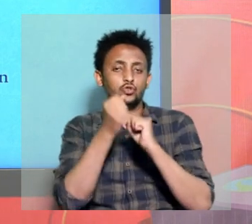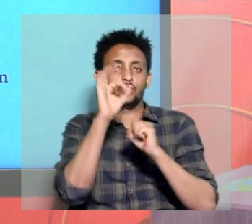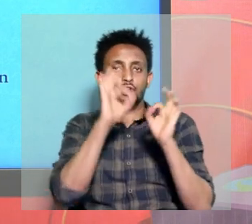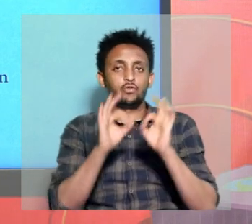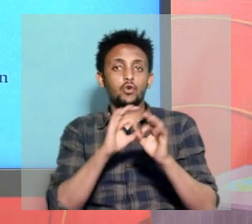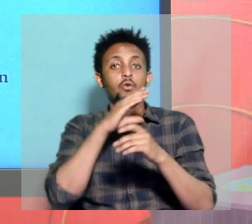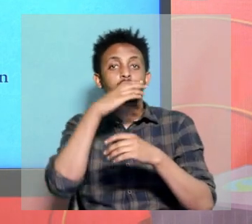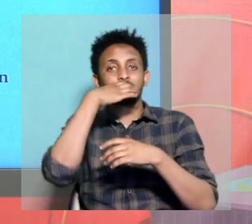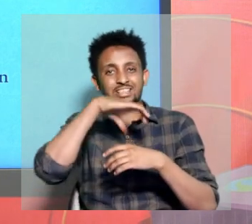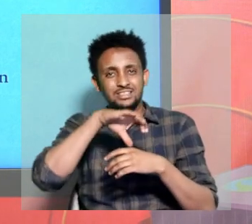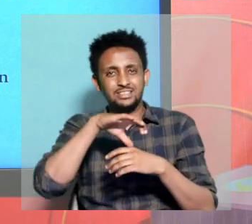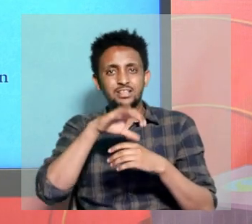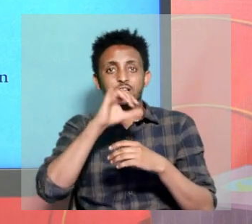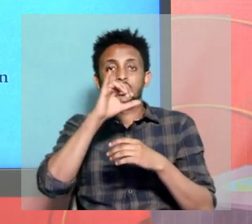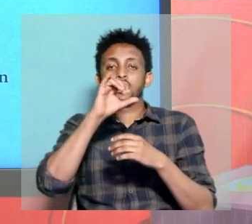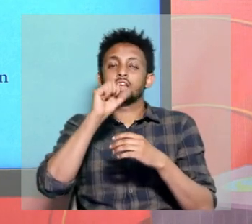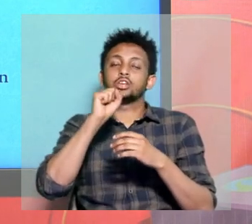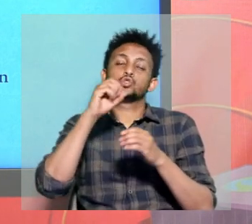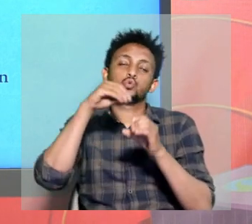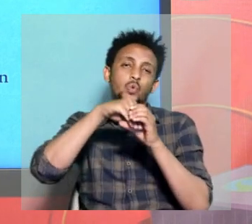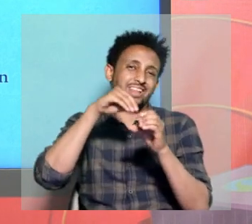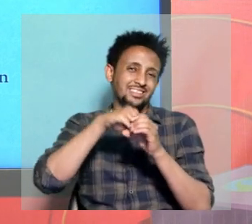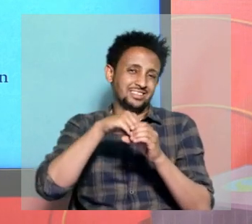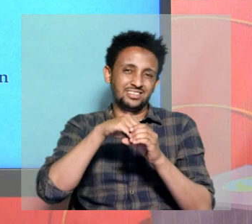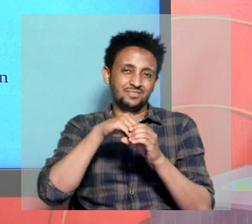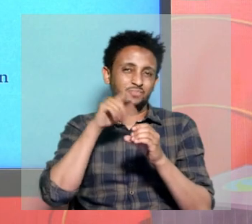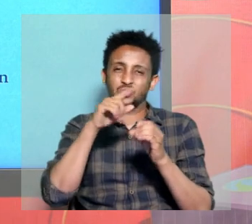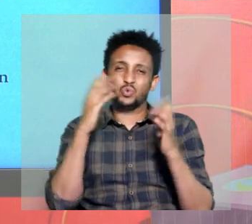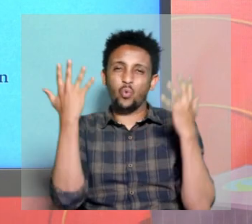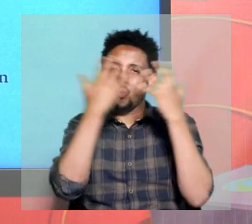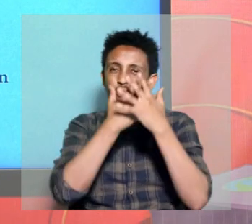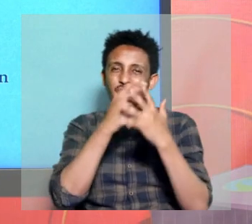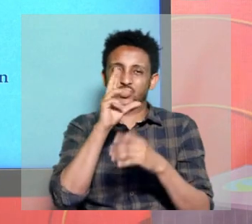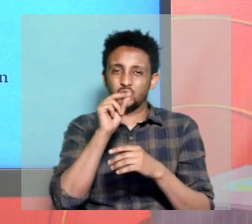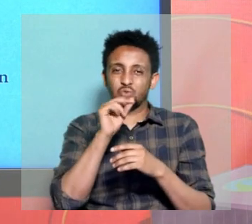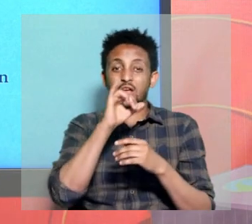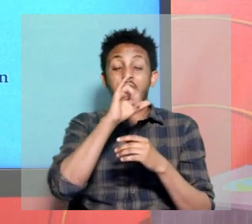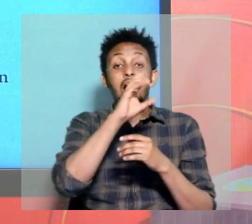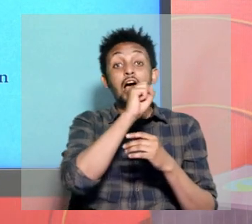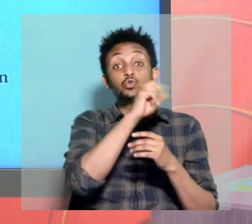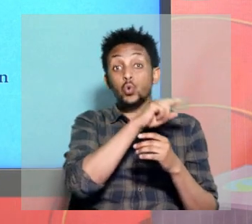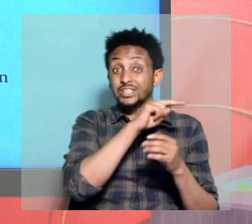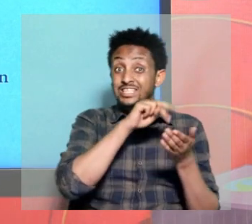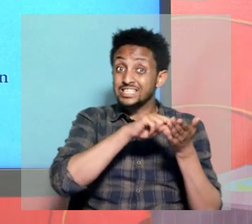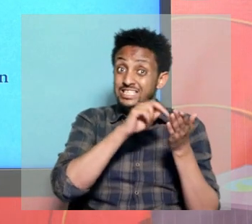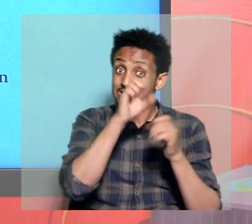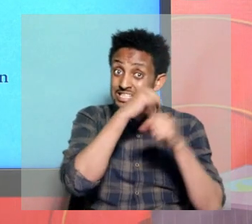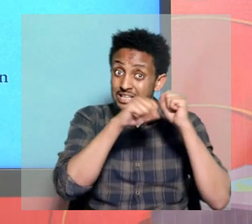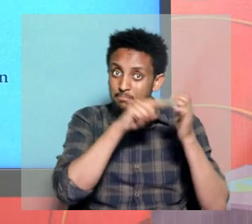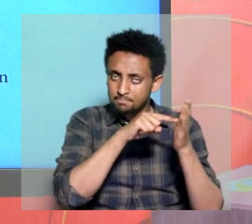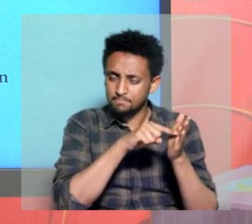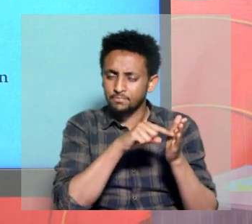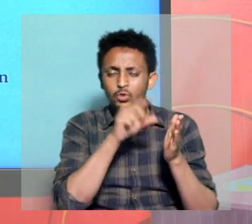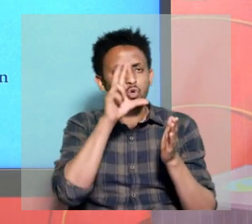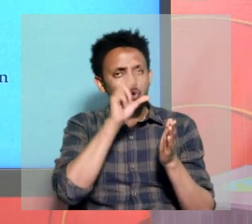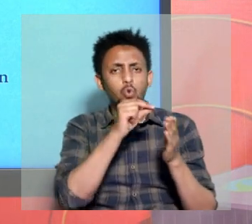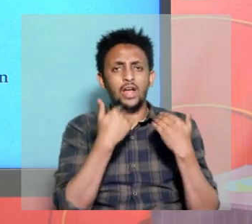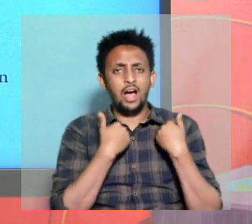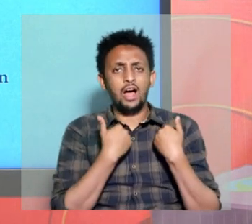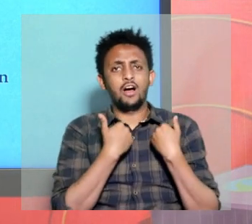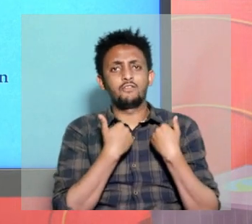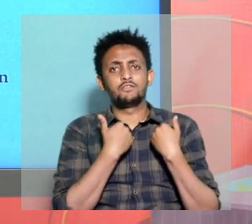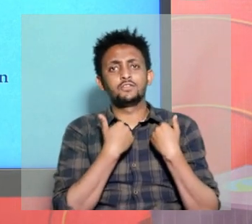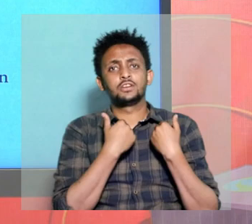is known to be insulated system. So don't confuse this with that of isolated system. Isolated system does not